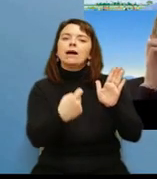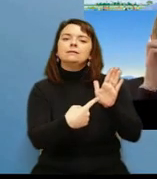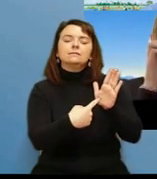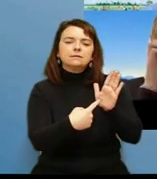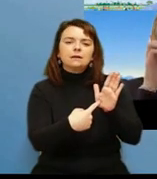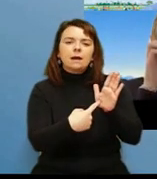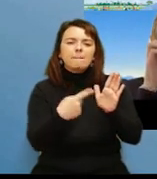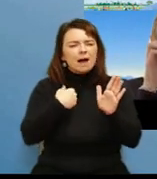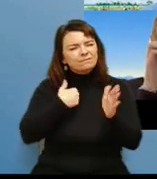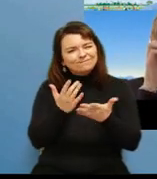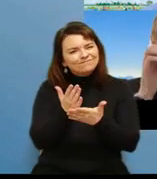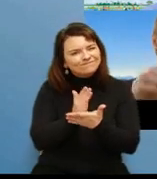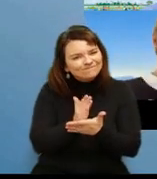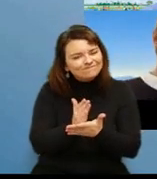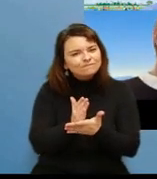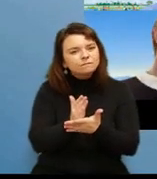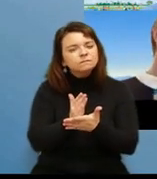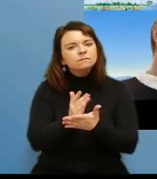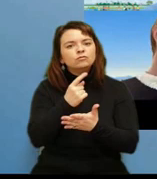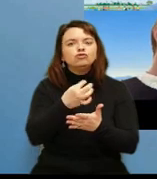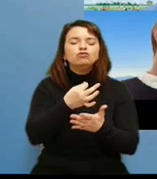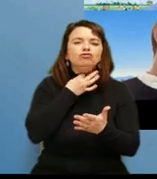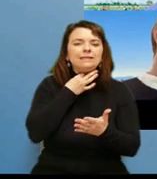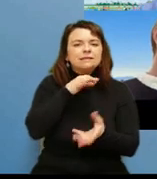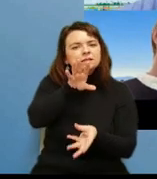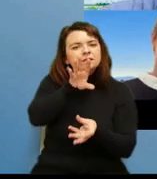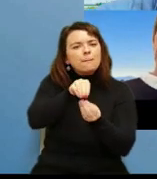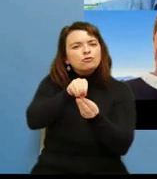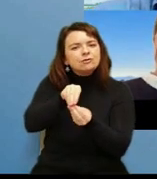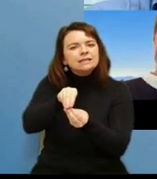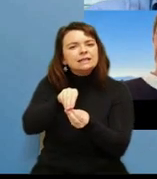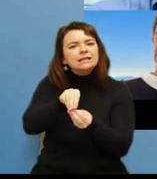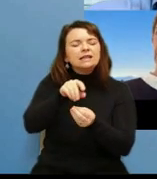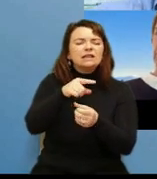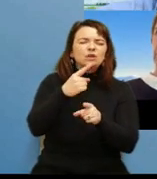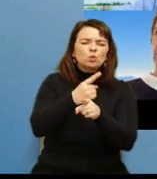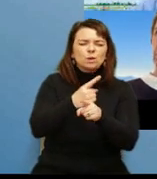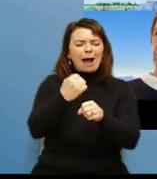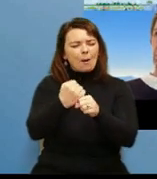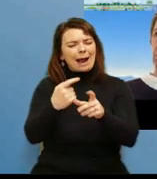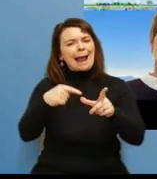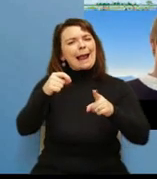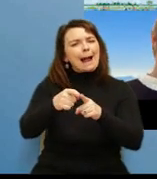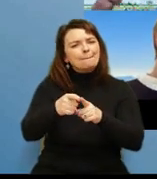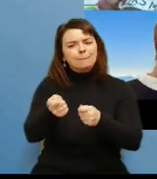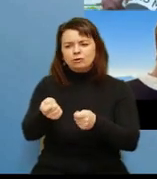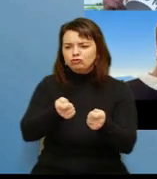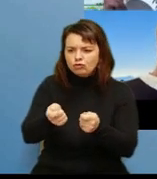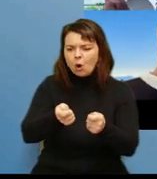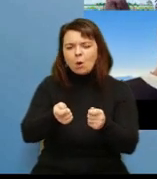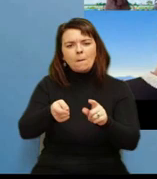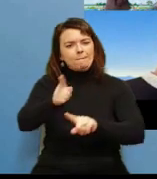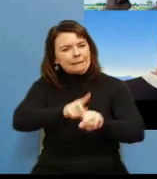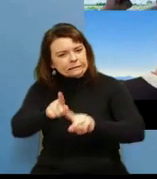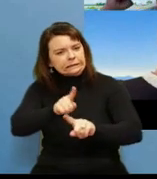but wasn't quite sure from the risk summary in here. It talks about gaps in controls. It's talking about